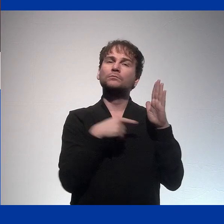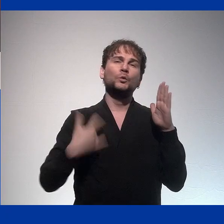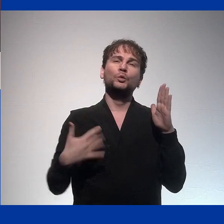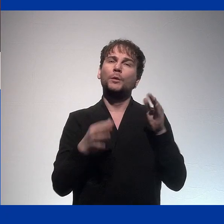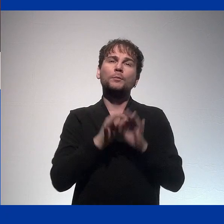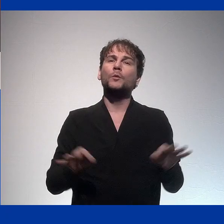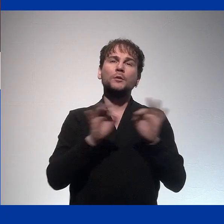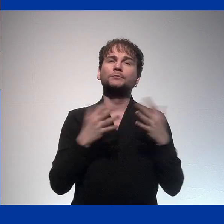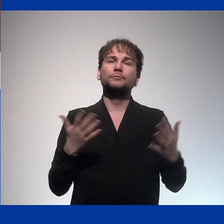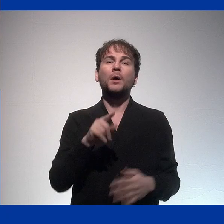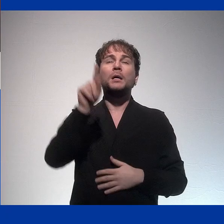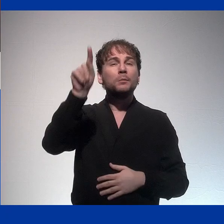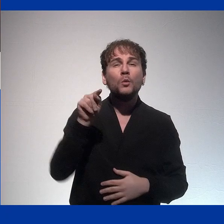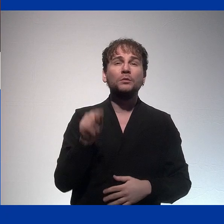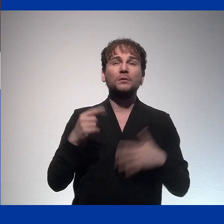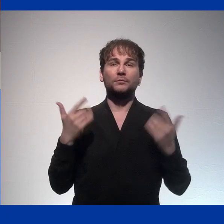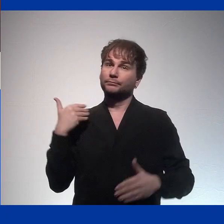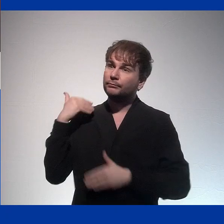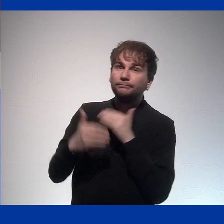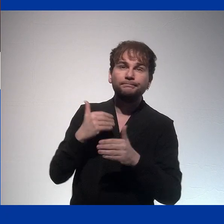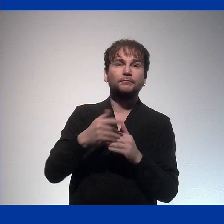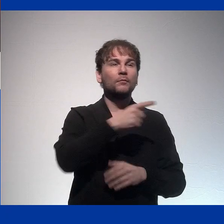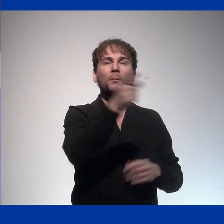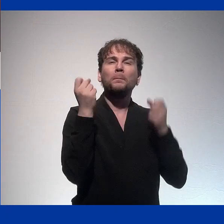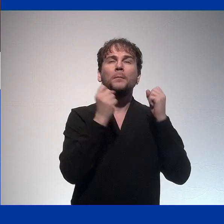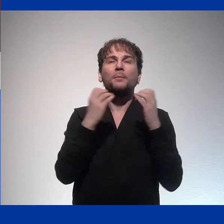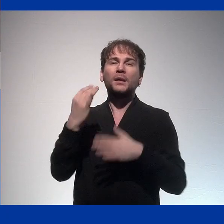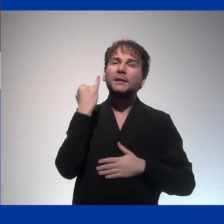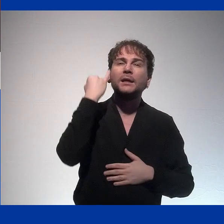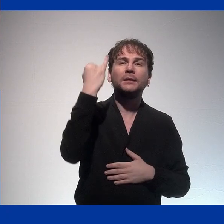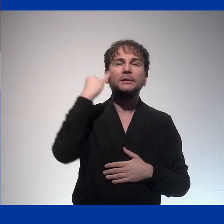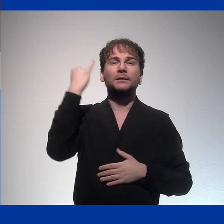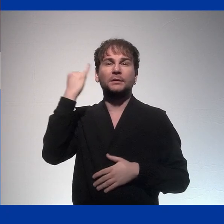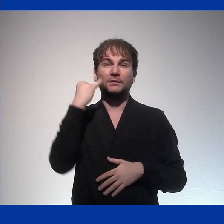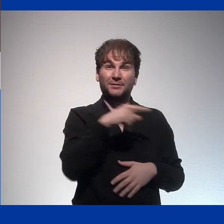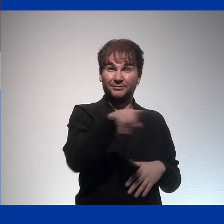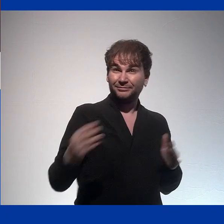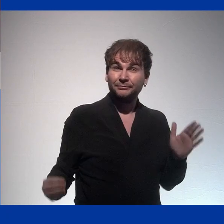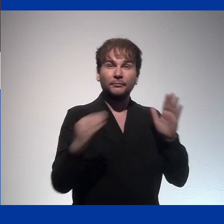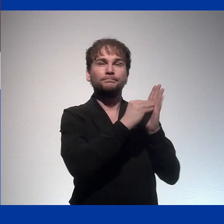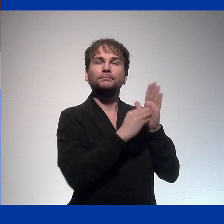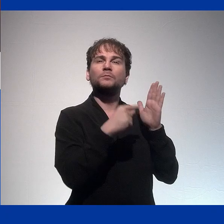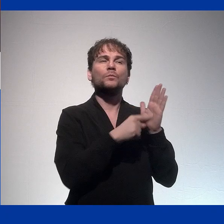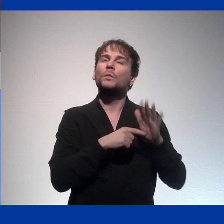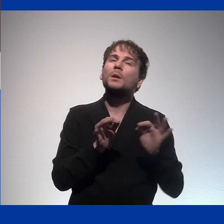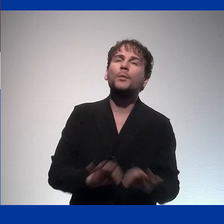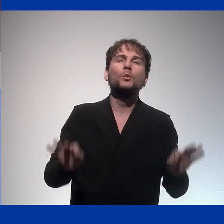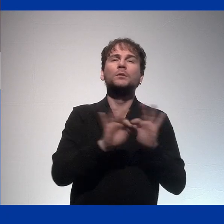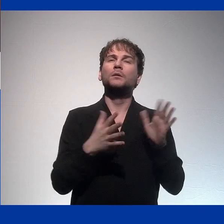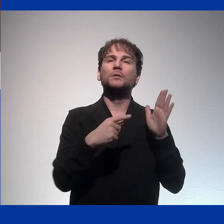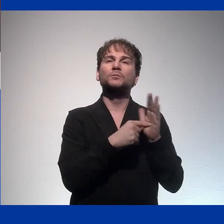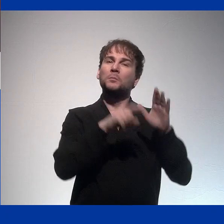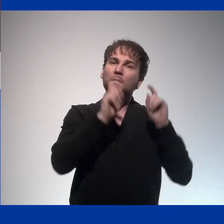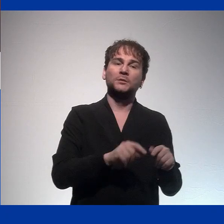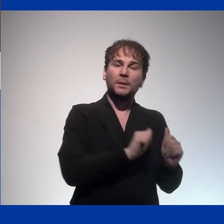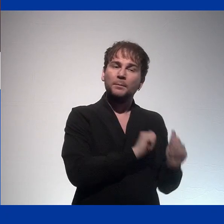reaches the youth, every and each one of them, no matter how involved they already are. And we will try to make it so. Thank